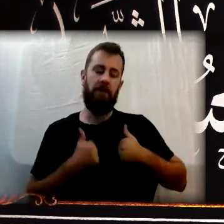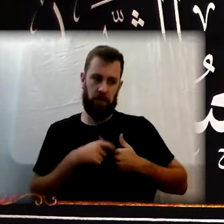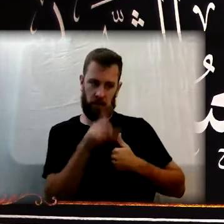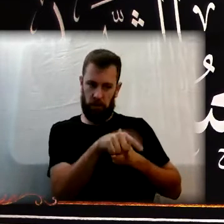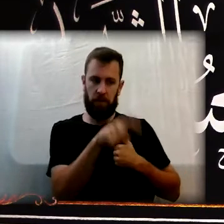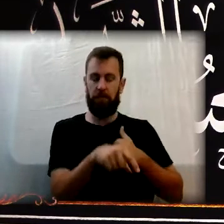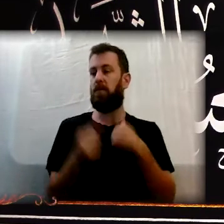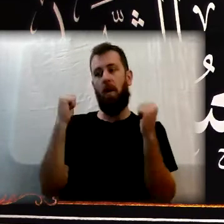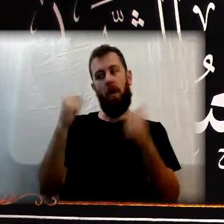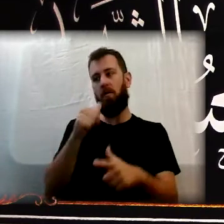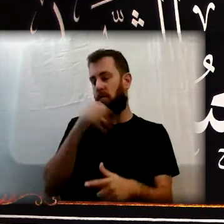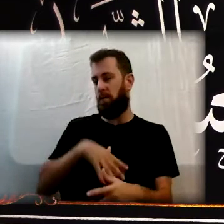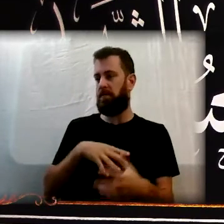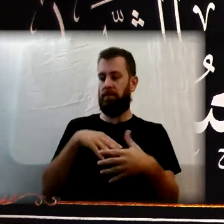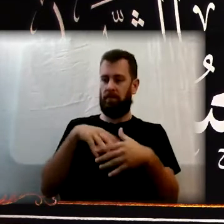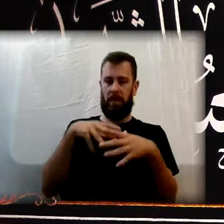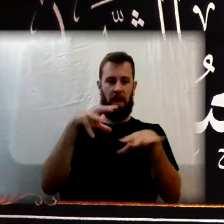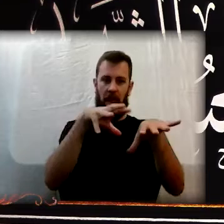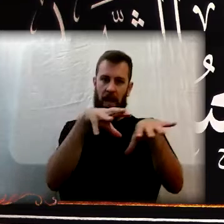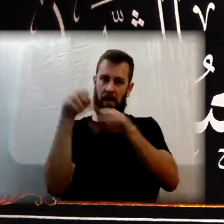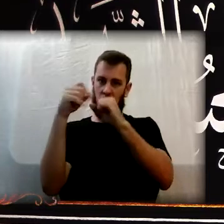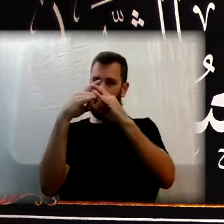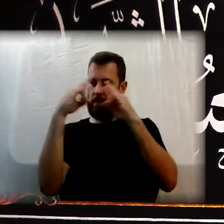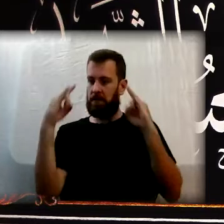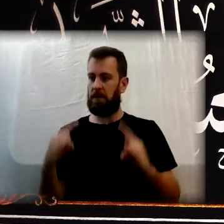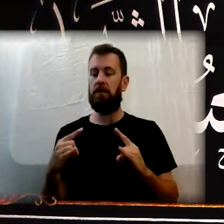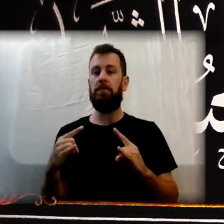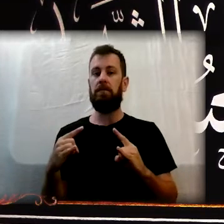the women came out of the tent.